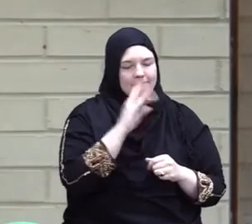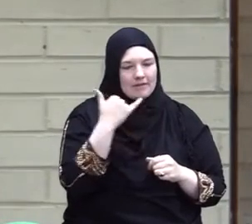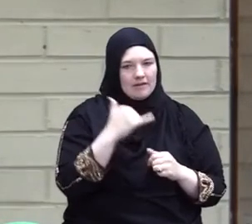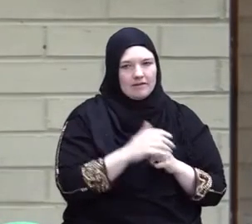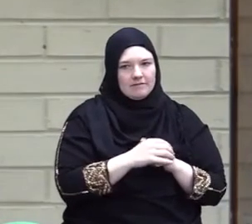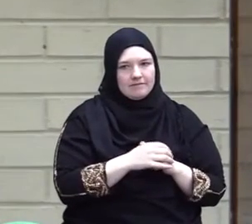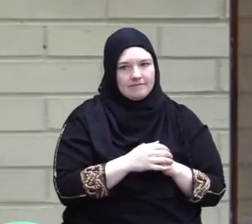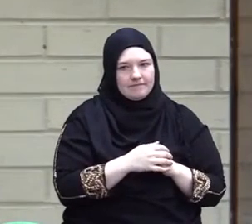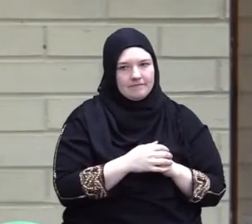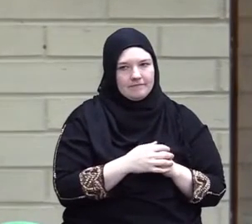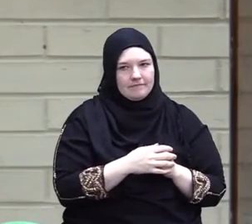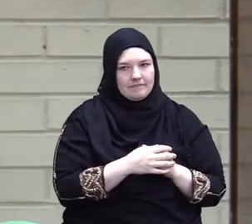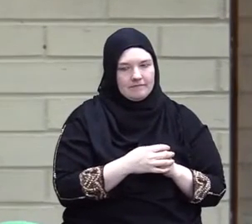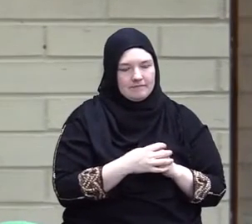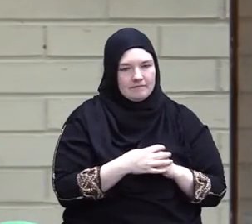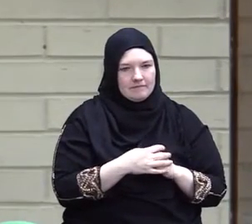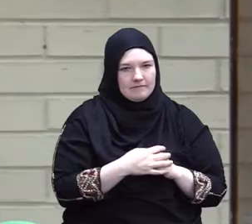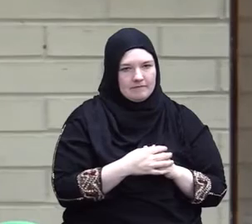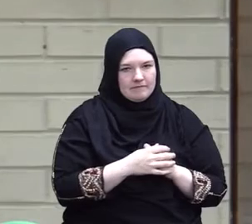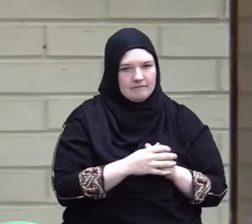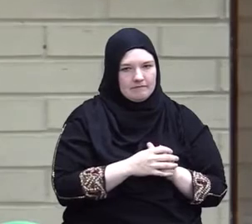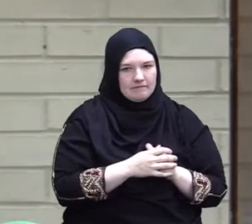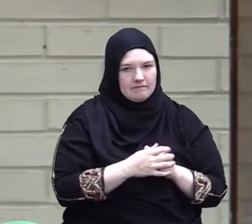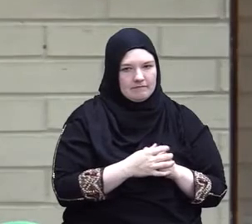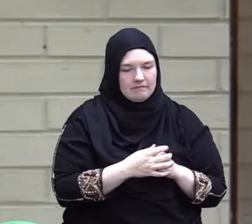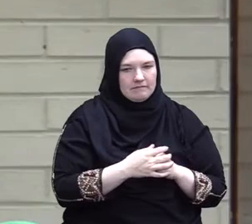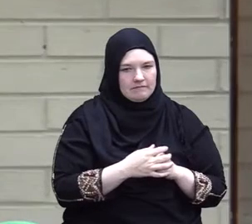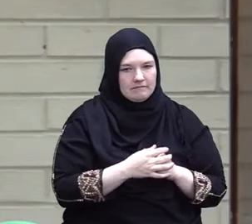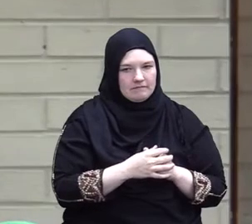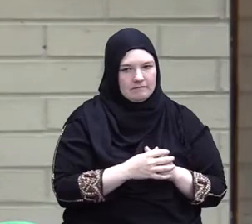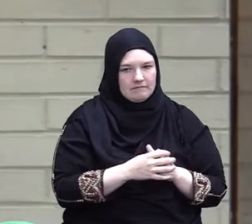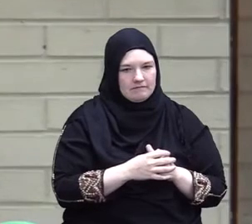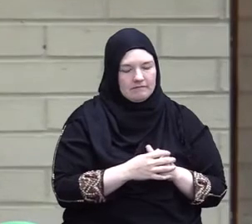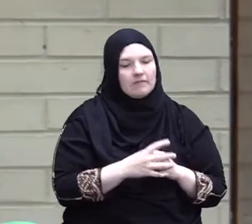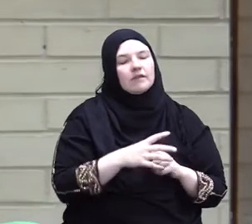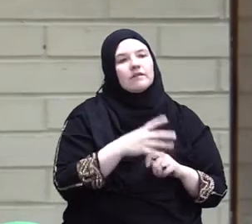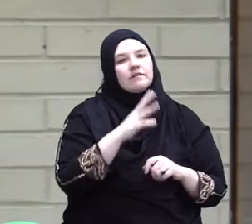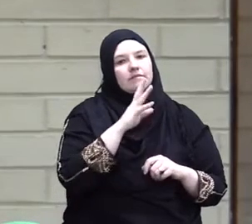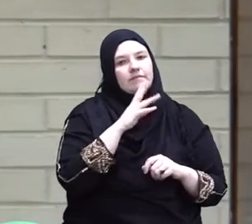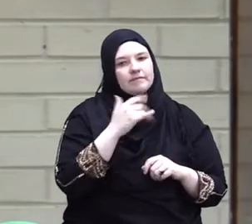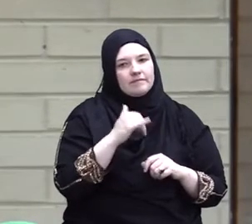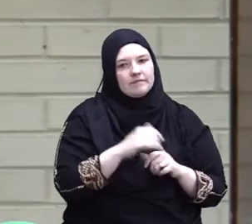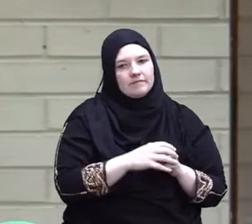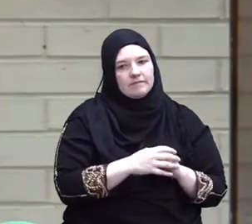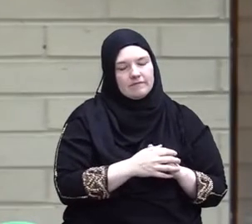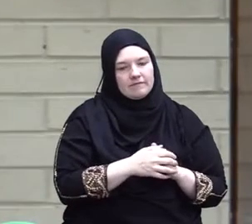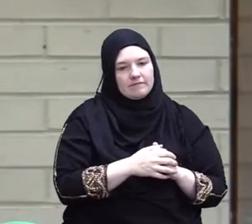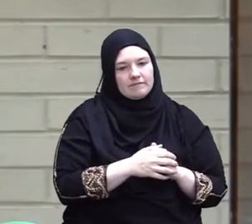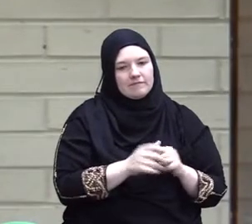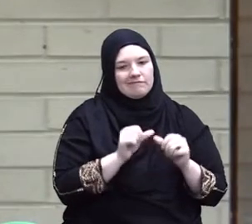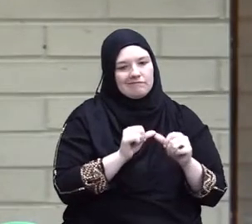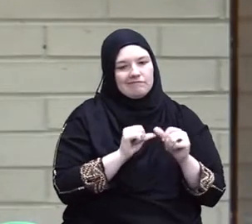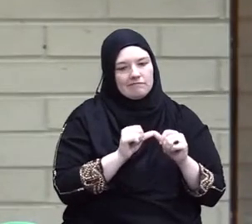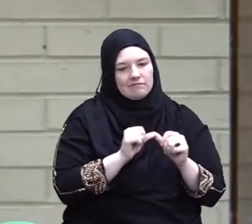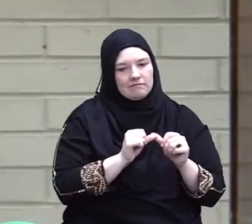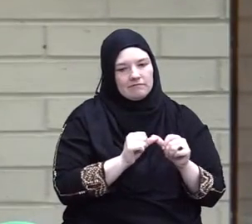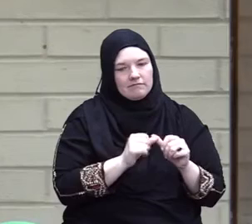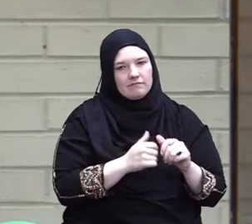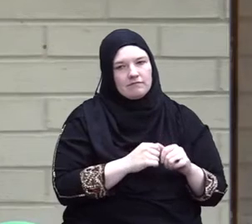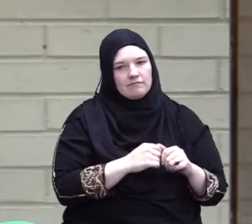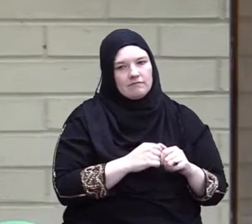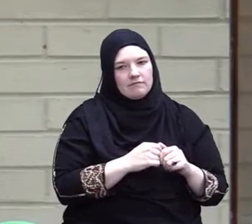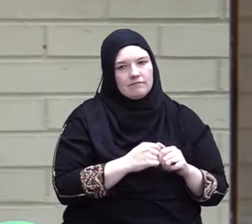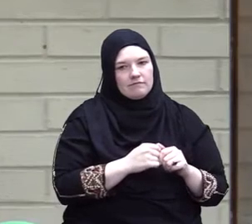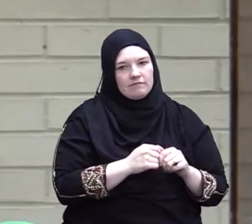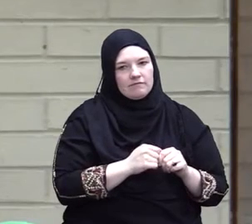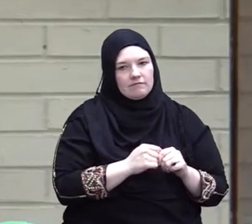"Al-jannatu sijnul mu'min al-dunya afwan." Jazakallah khair. "Al-dunya sijnul mu'min